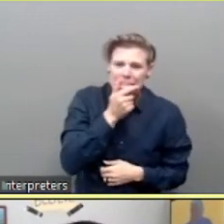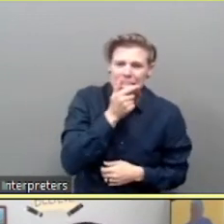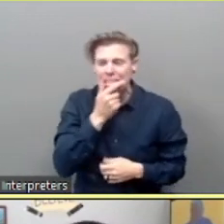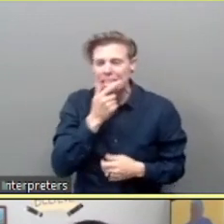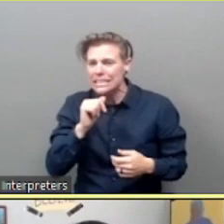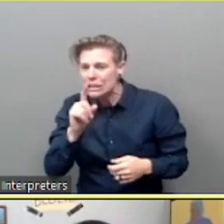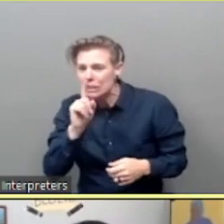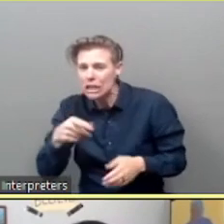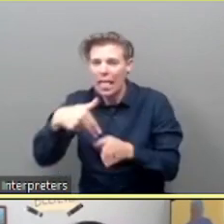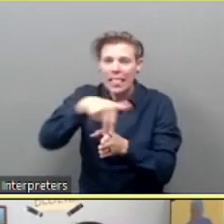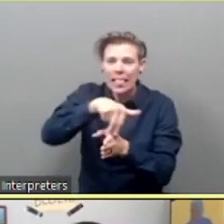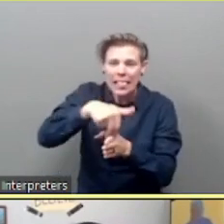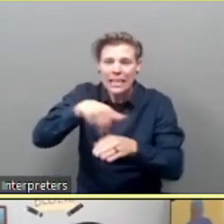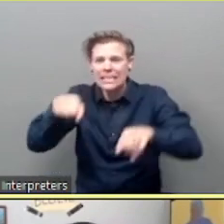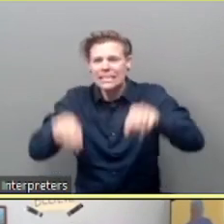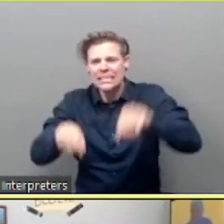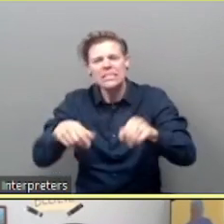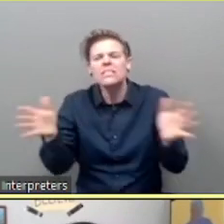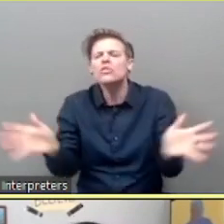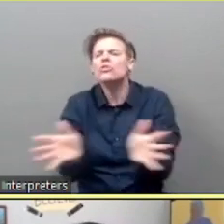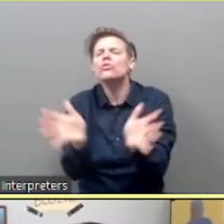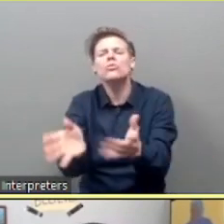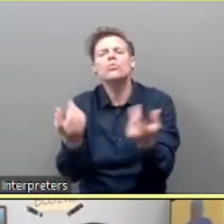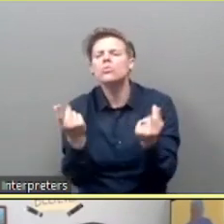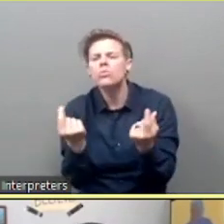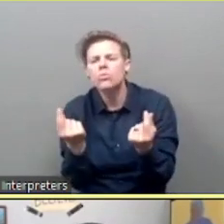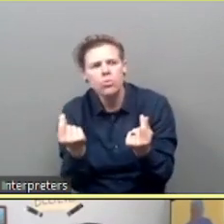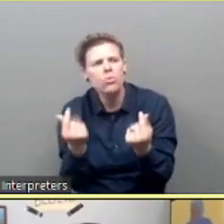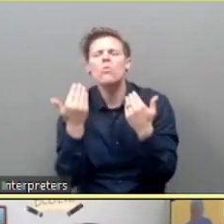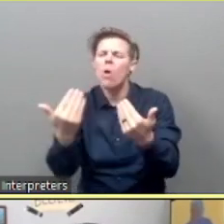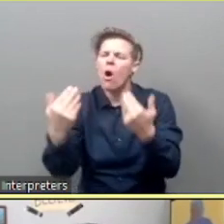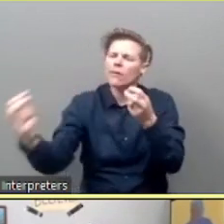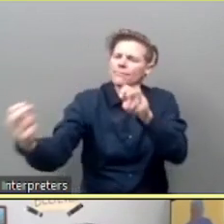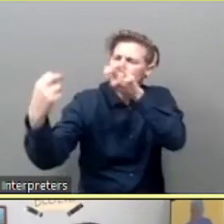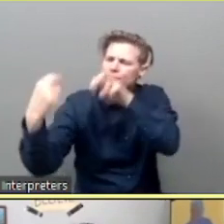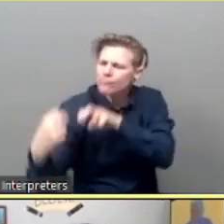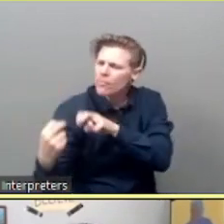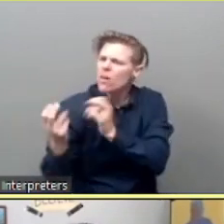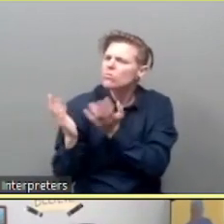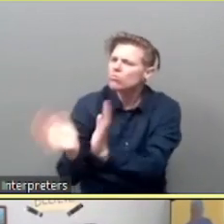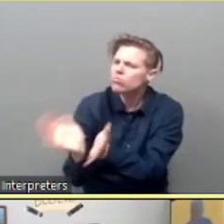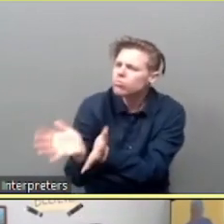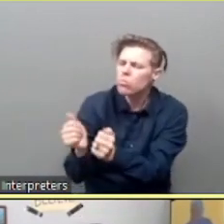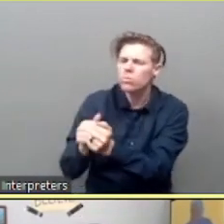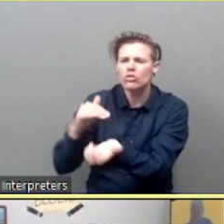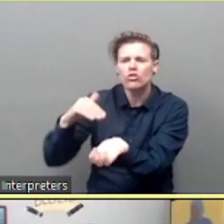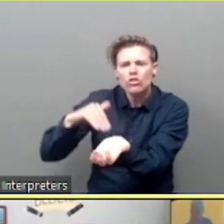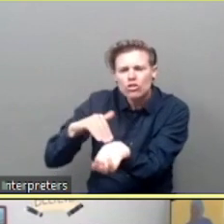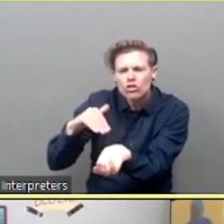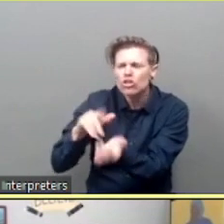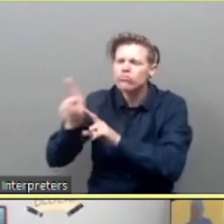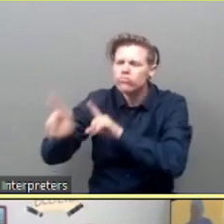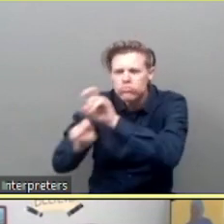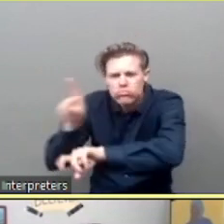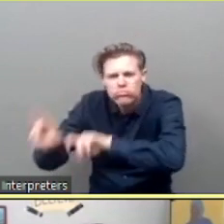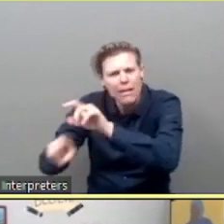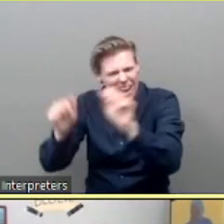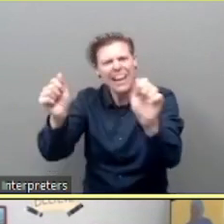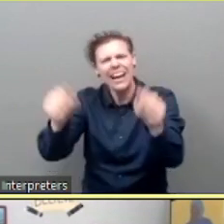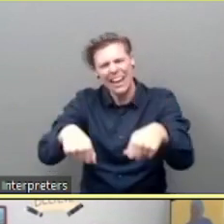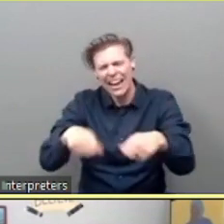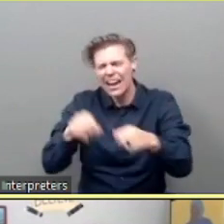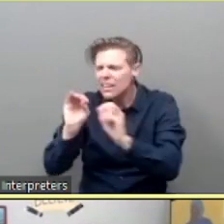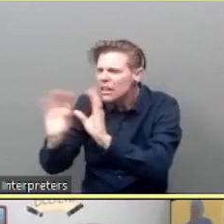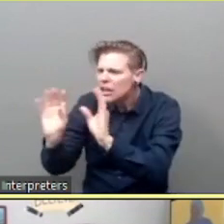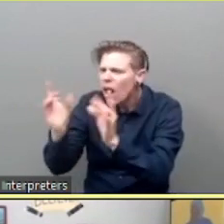really encouraging people to get out there and get vaccinated right now. Next slide. Our call